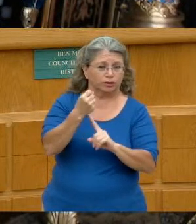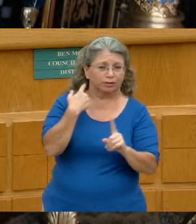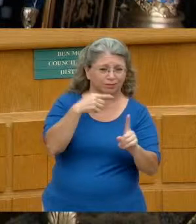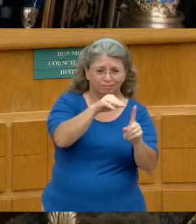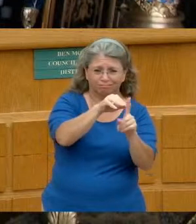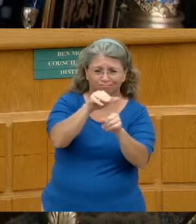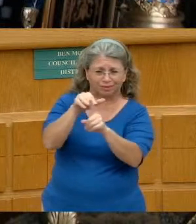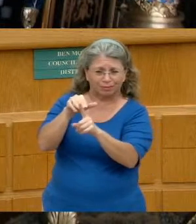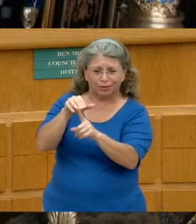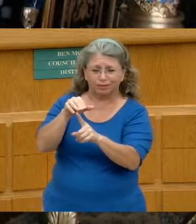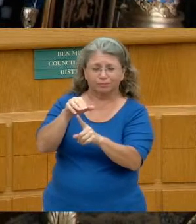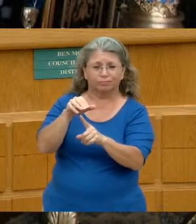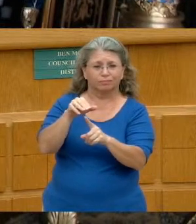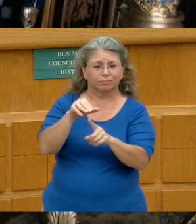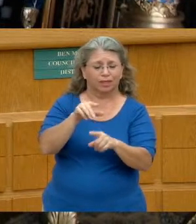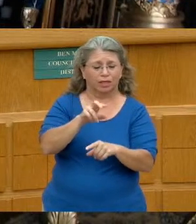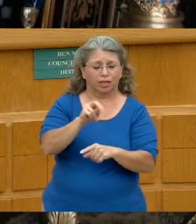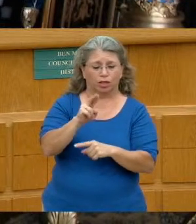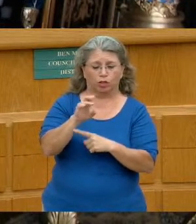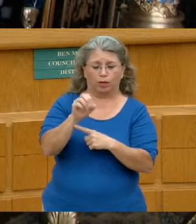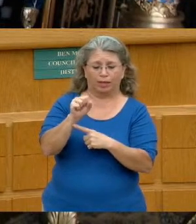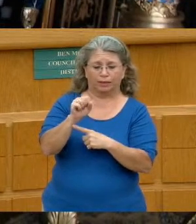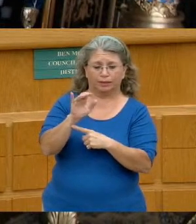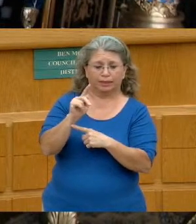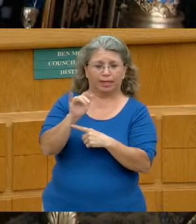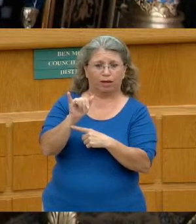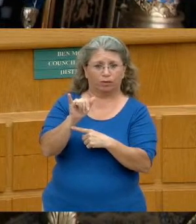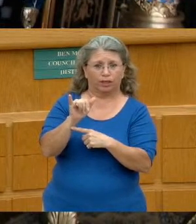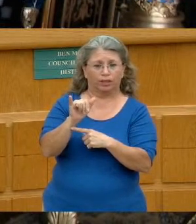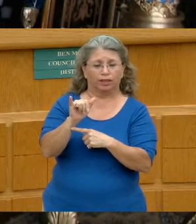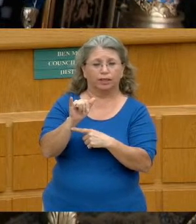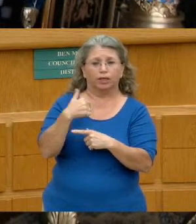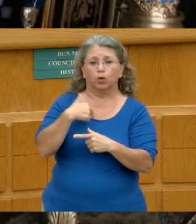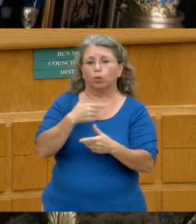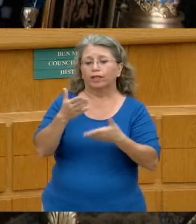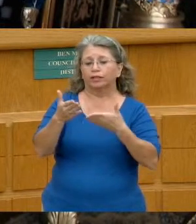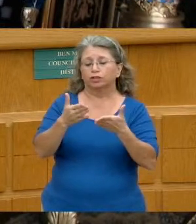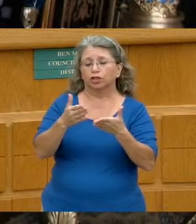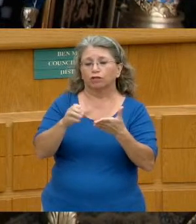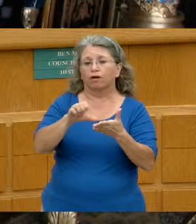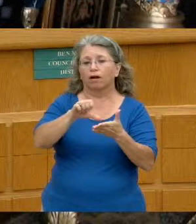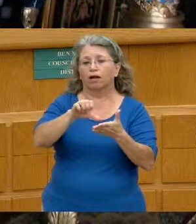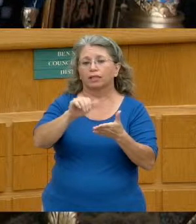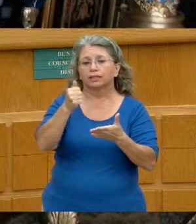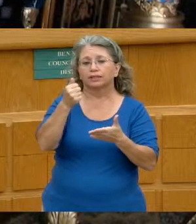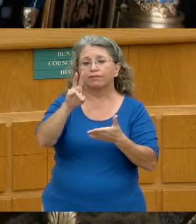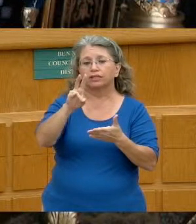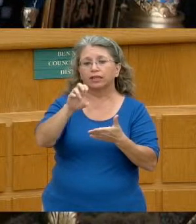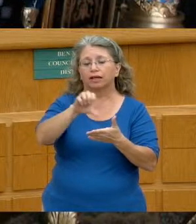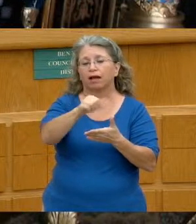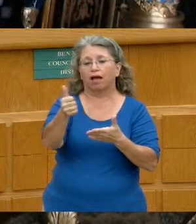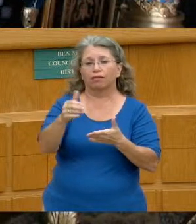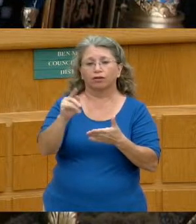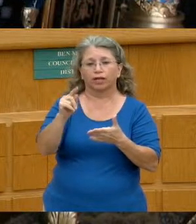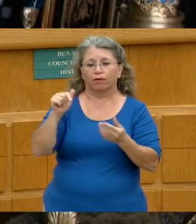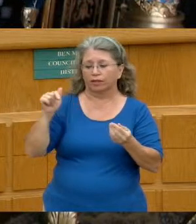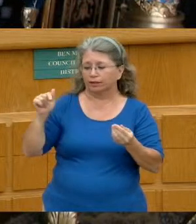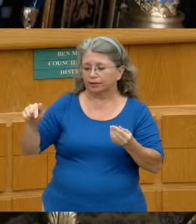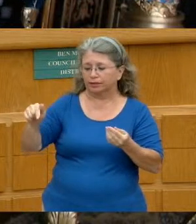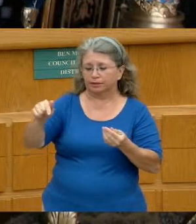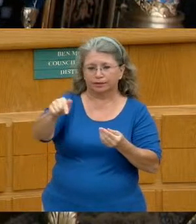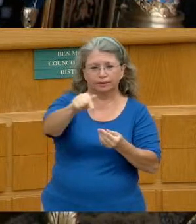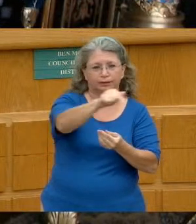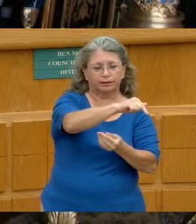said, Nueces County serves many, many counties, over 17 counties in our geographic region, as a